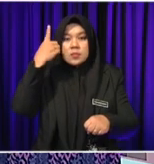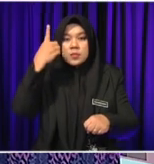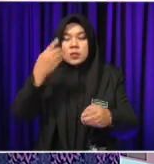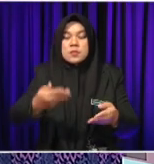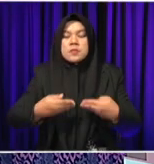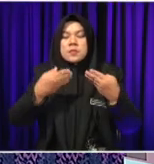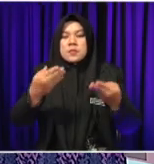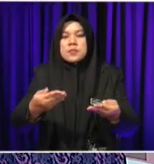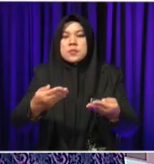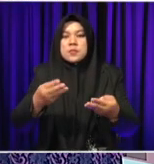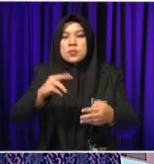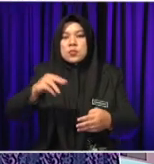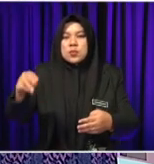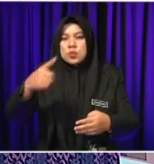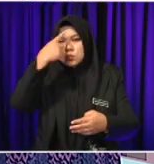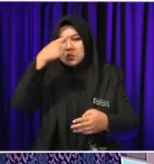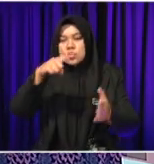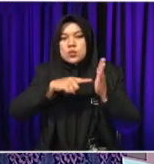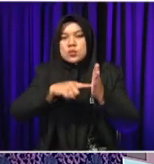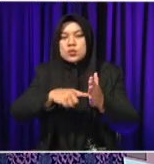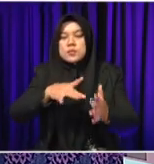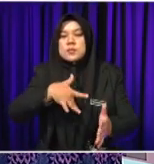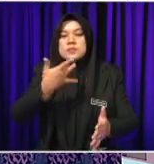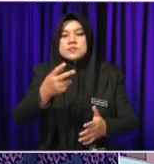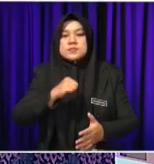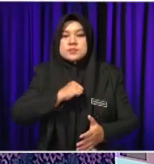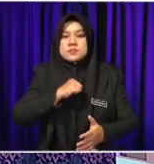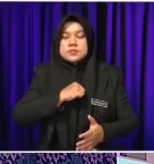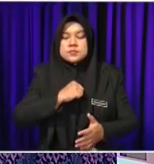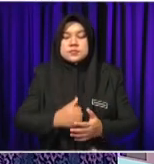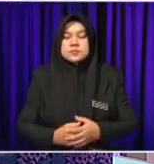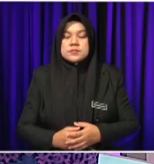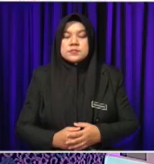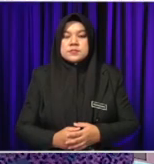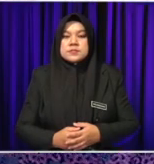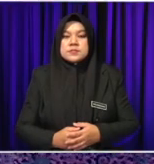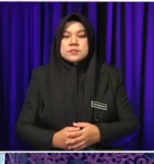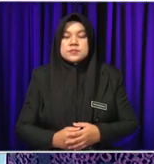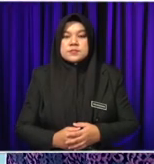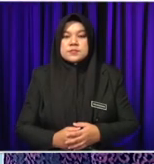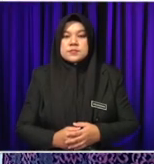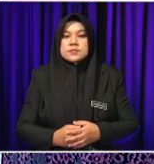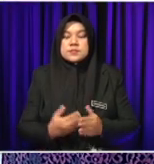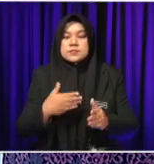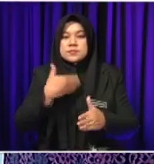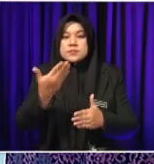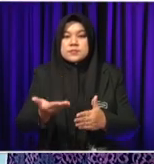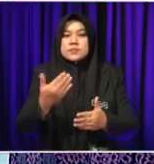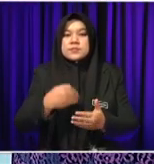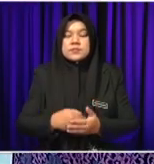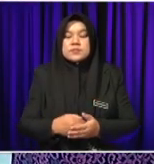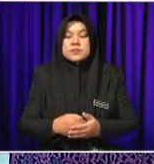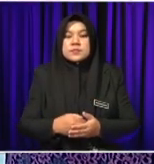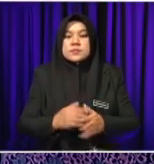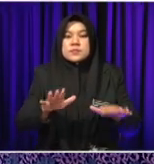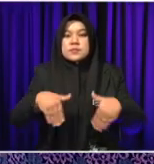students to express their own views, and that involves self-expression. All right? Mm. Now, let us go to the next one. Now,